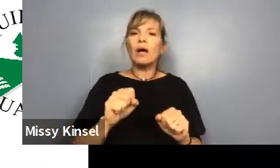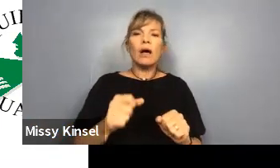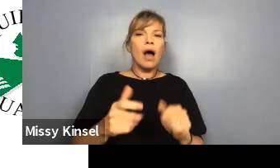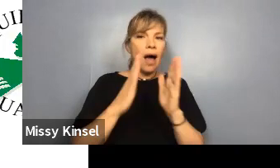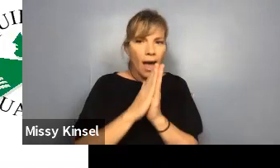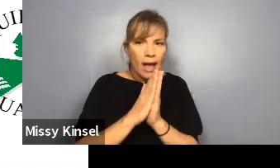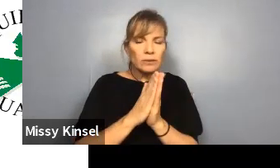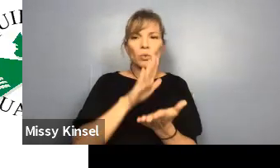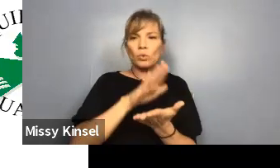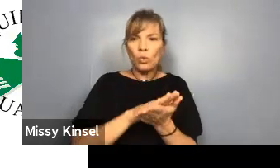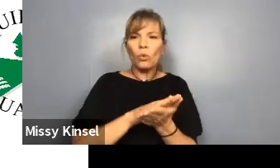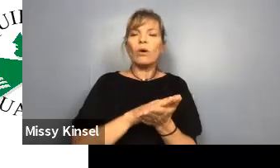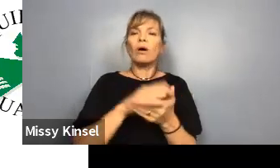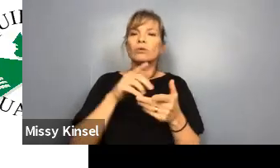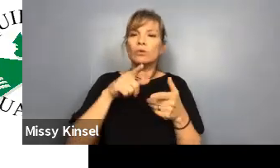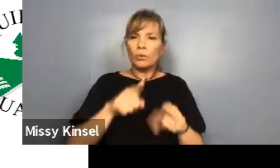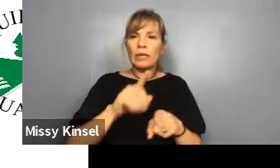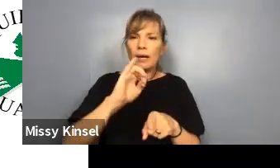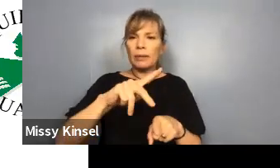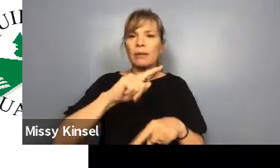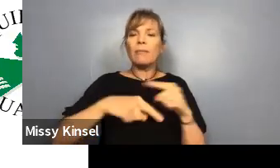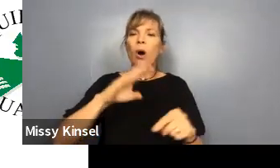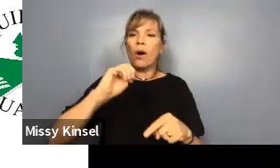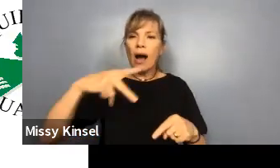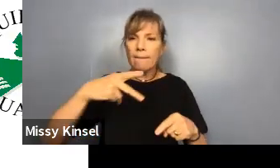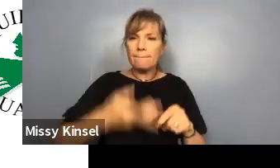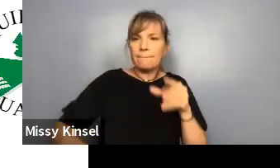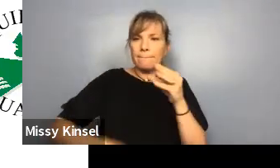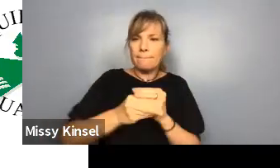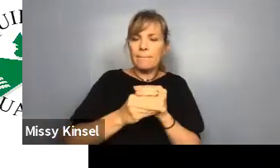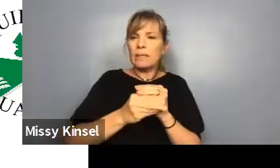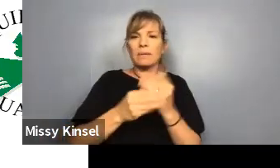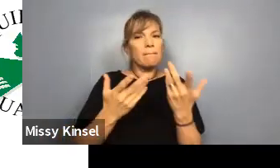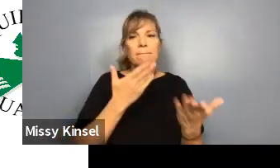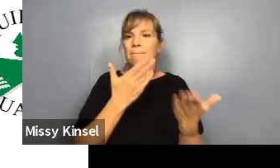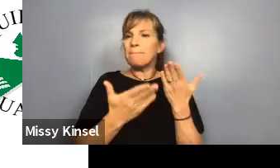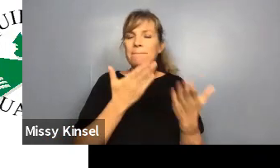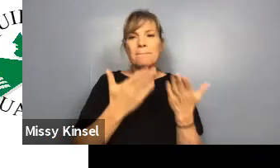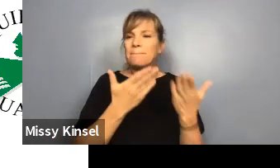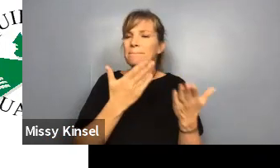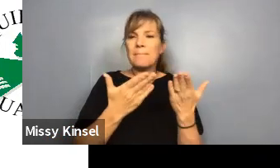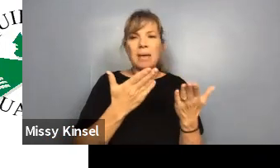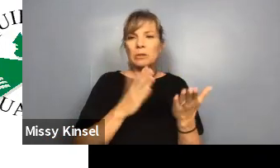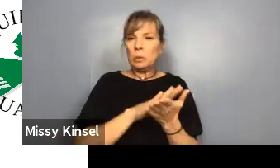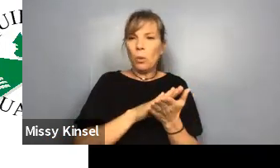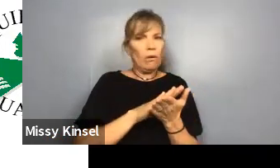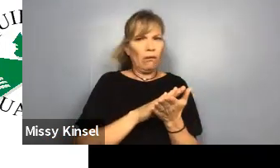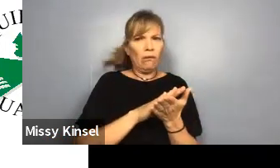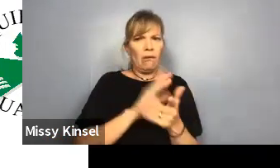compensatory education at an IEP meeting. And it might not be something that the school can